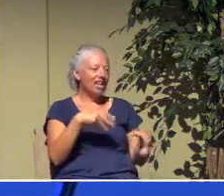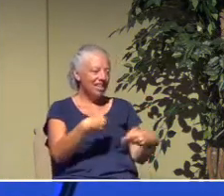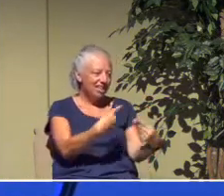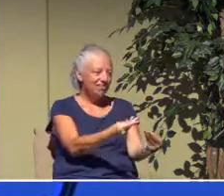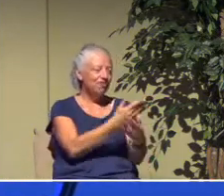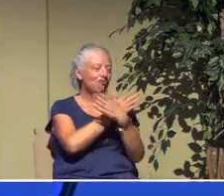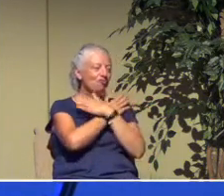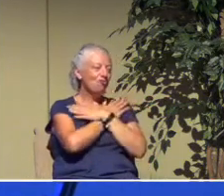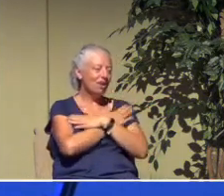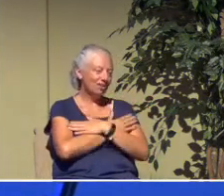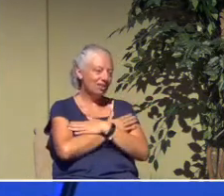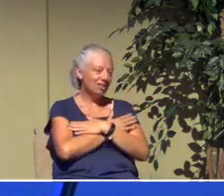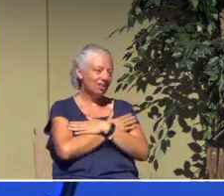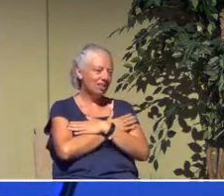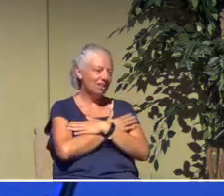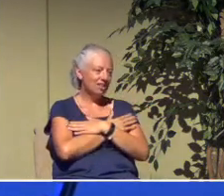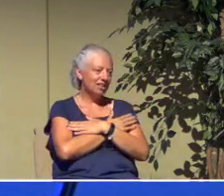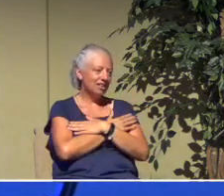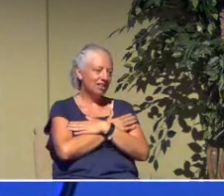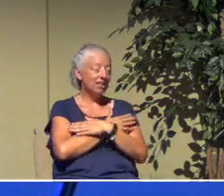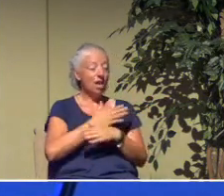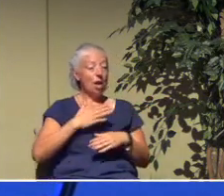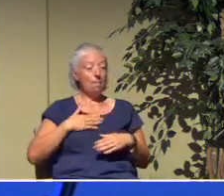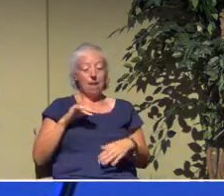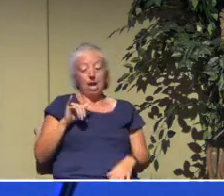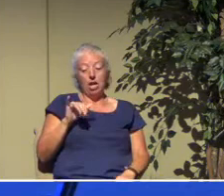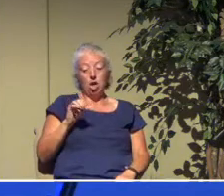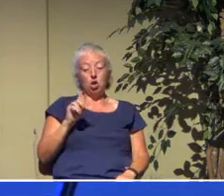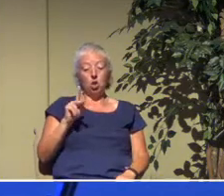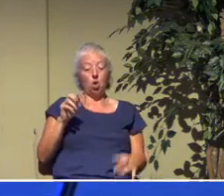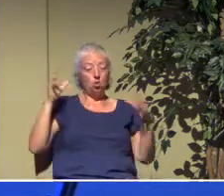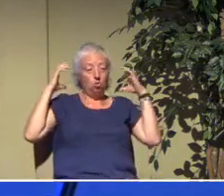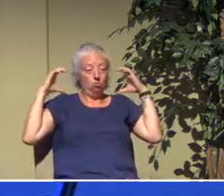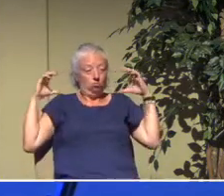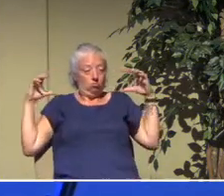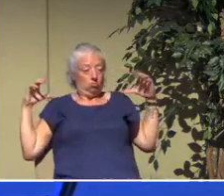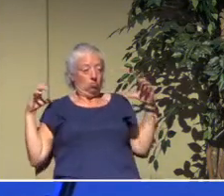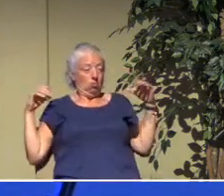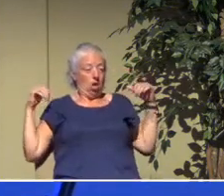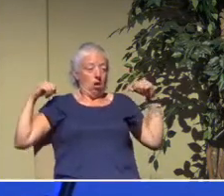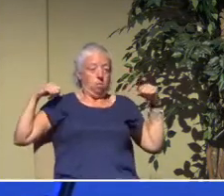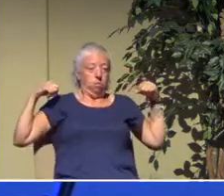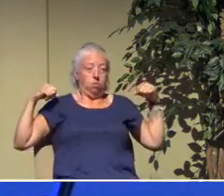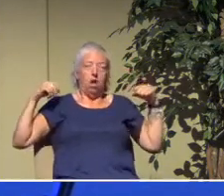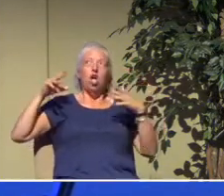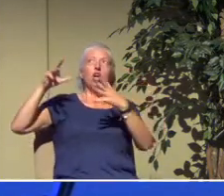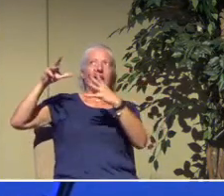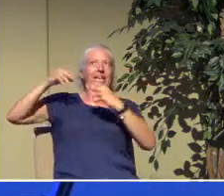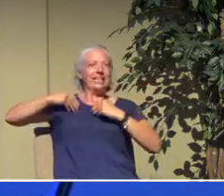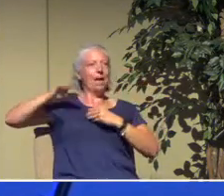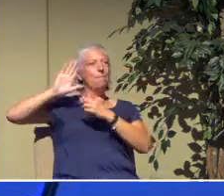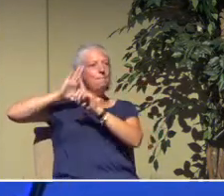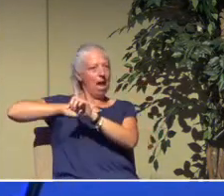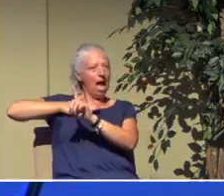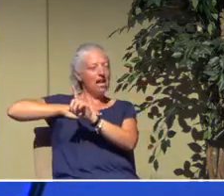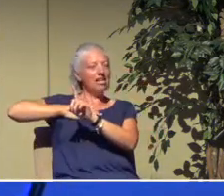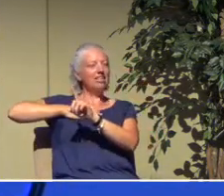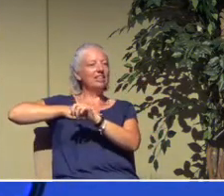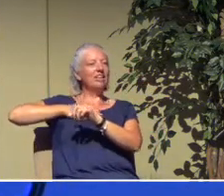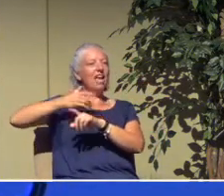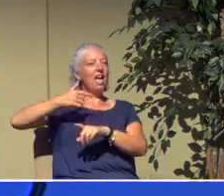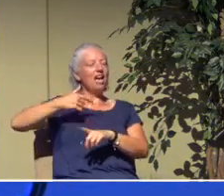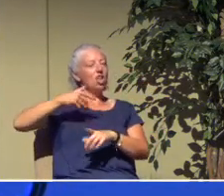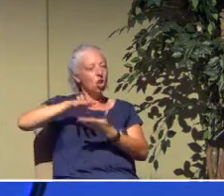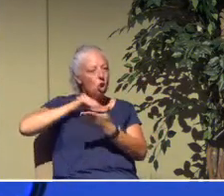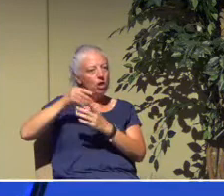you rest. Take my yoke upon you and learn from me, for I am gentle and humble in